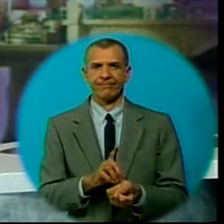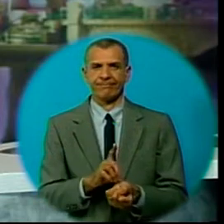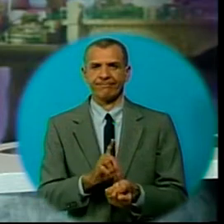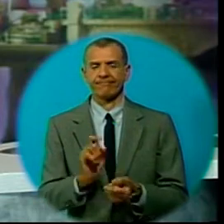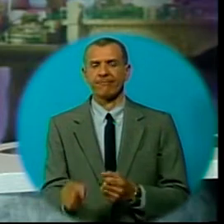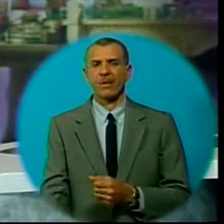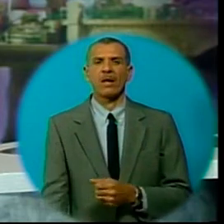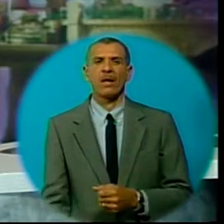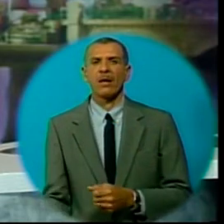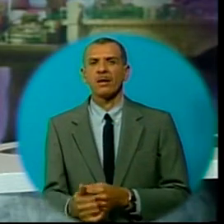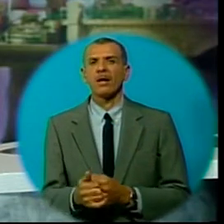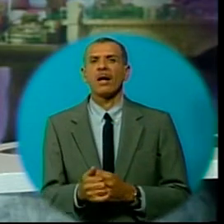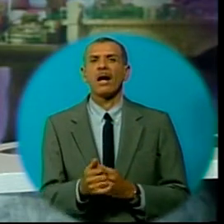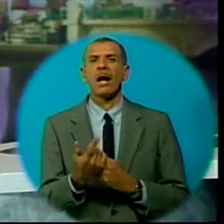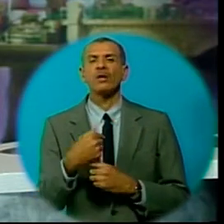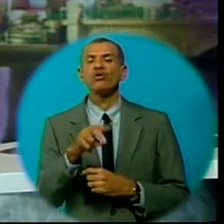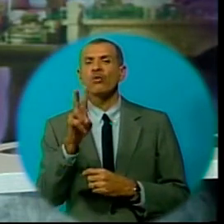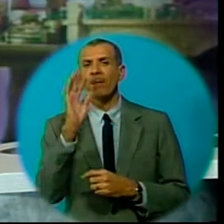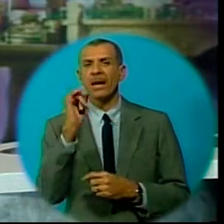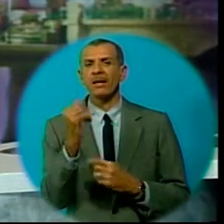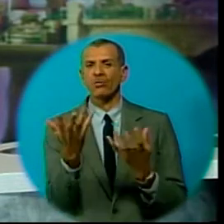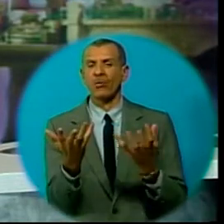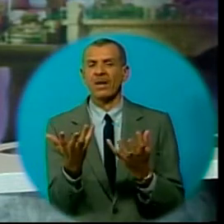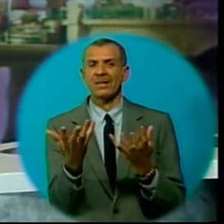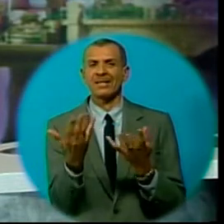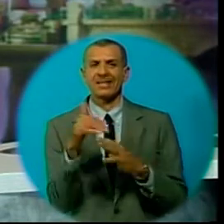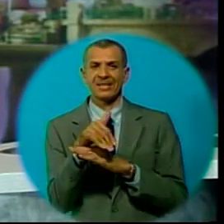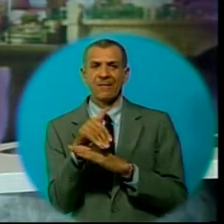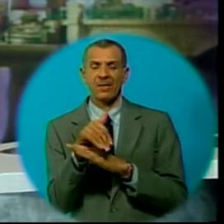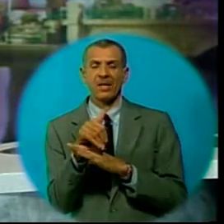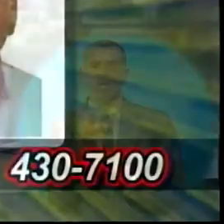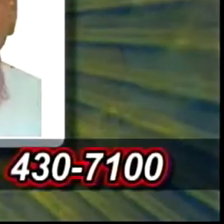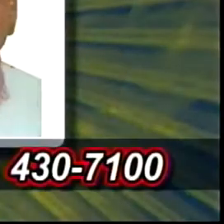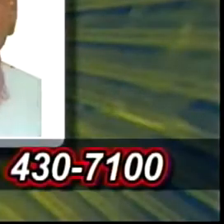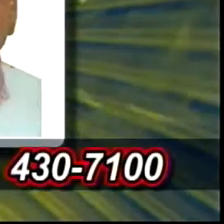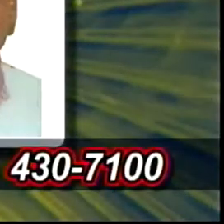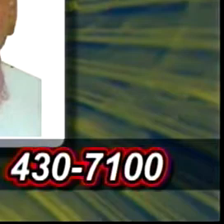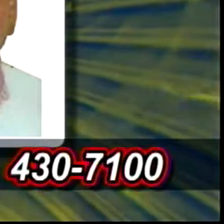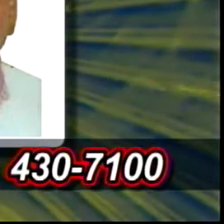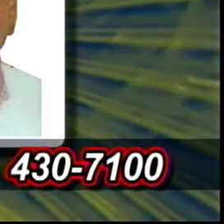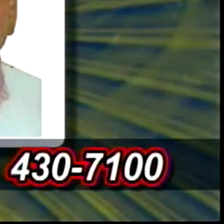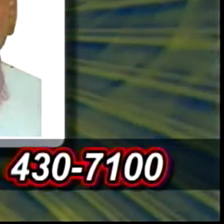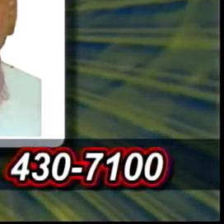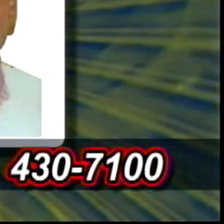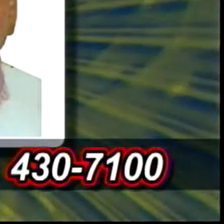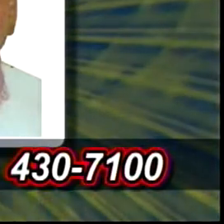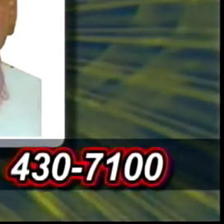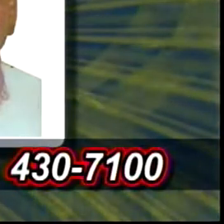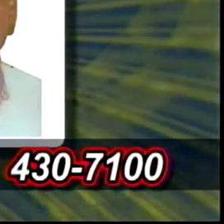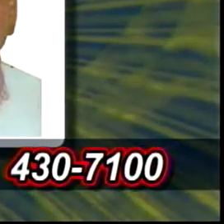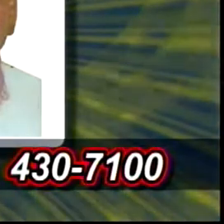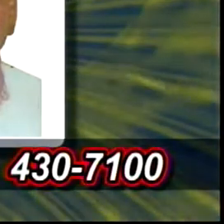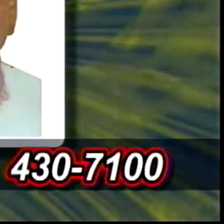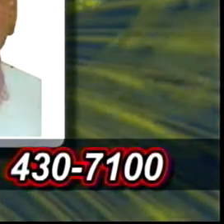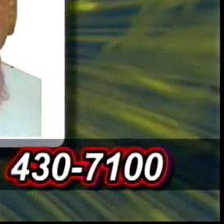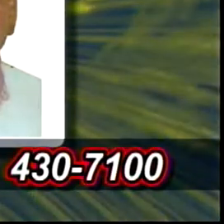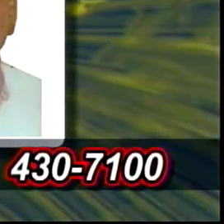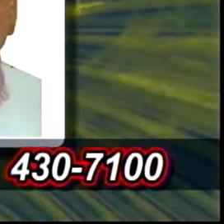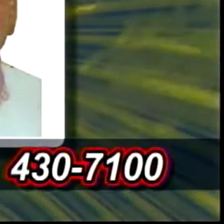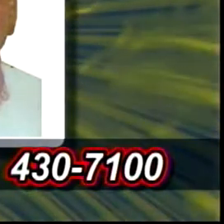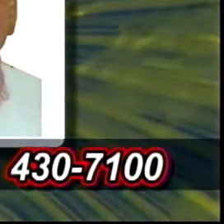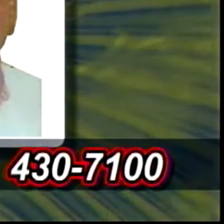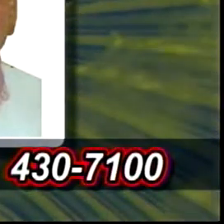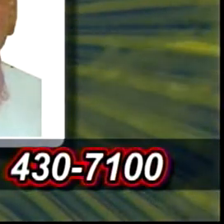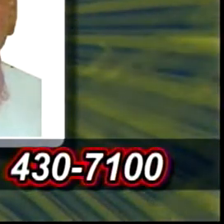Well, 2 men are on the police wanted list this evening in connection with separate serious criminal matters, and both are considered armed